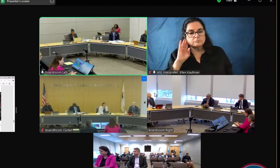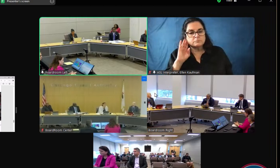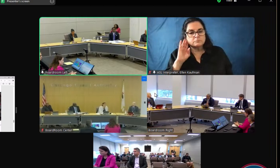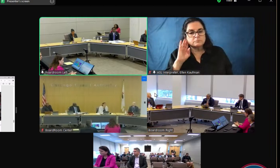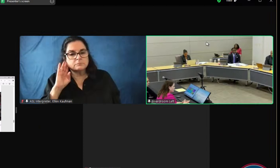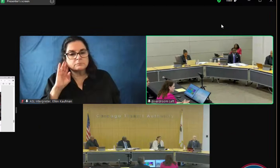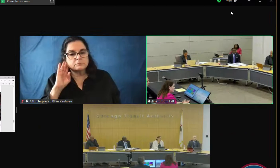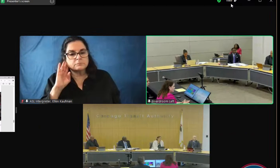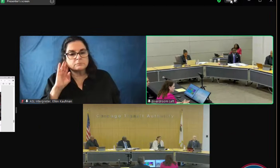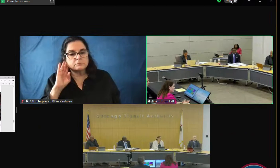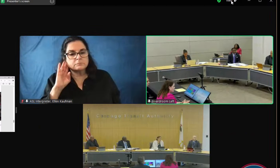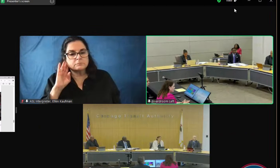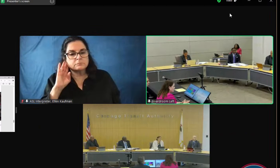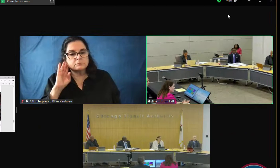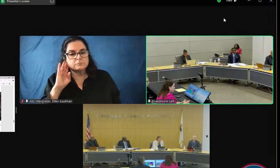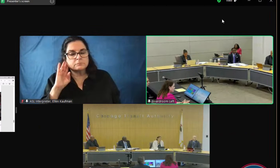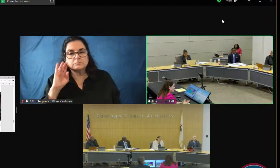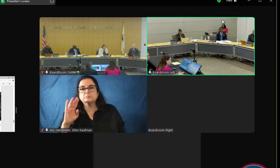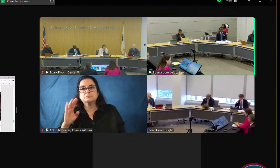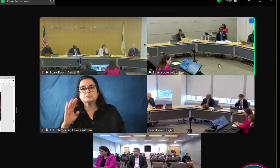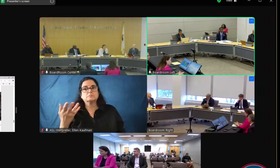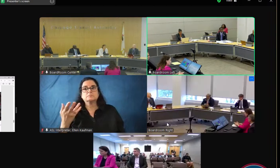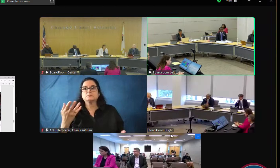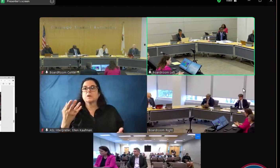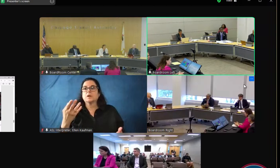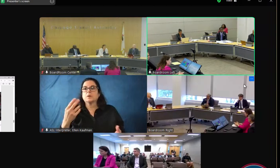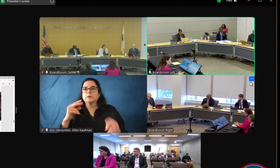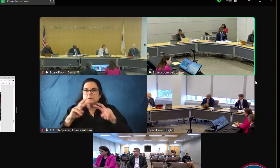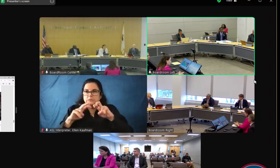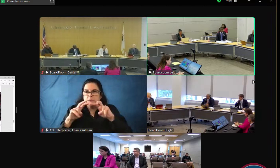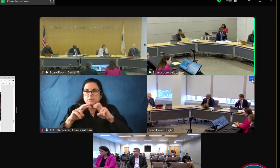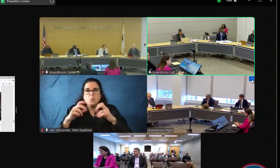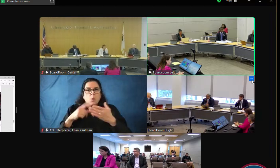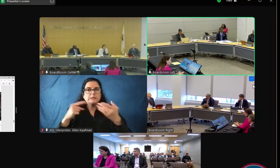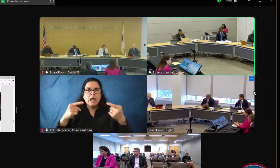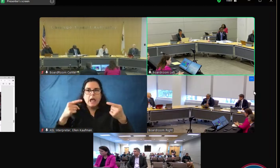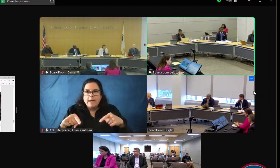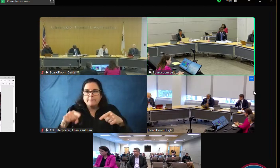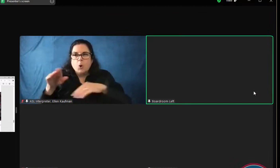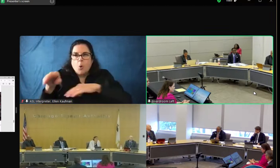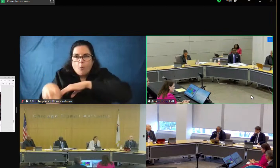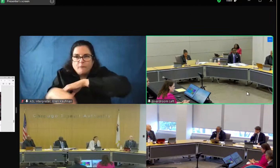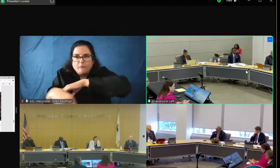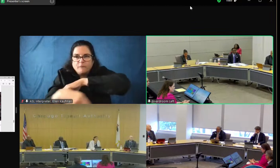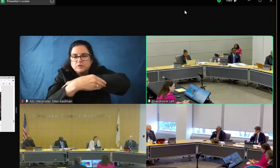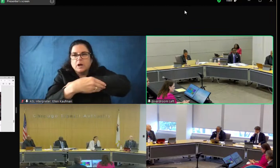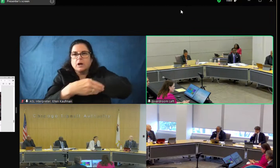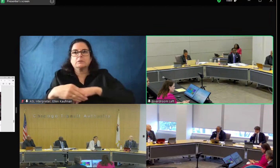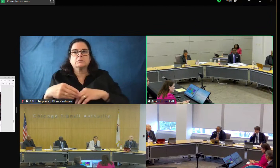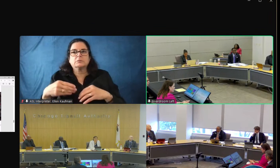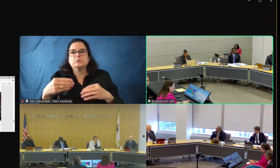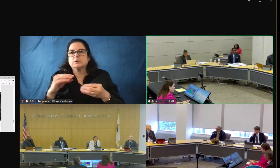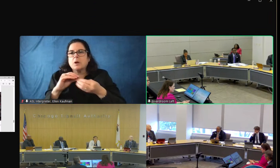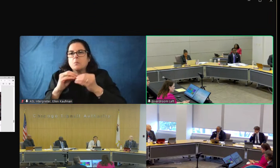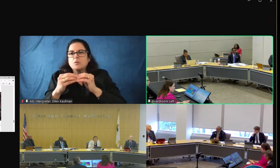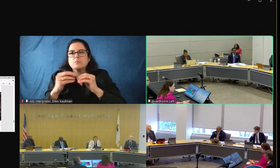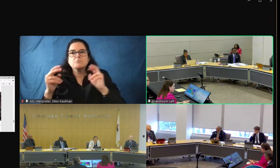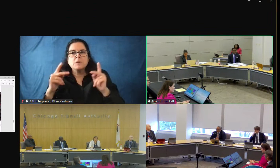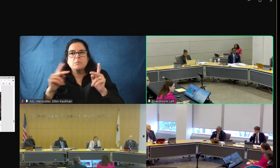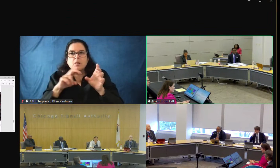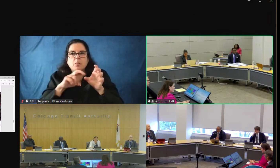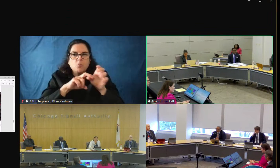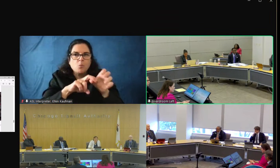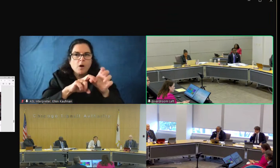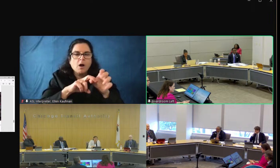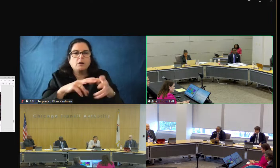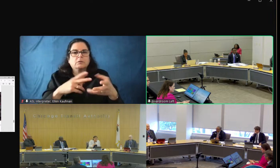maybe a little bit more clearly what's happening in those hours of the night, what our ridership looks like, what the crime activity is during that time, what the